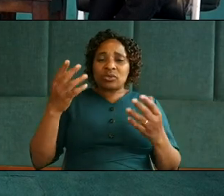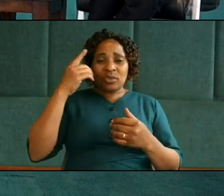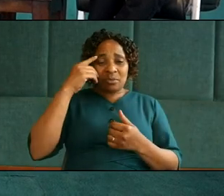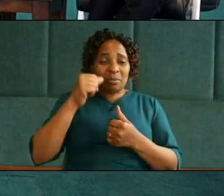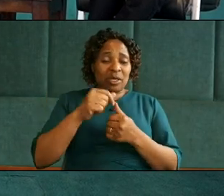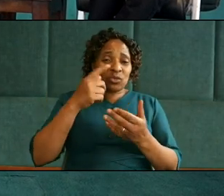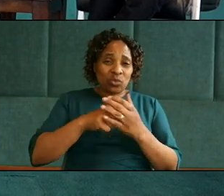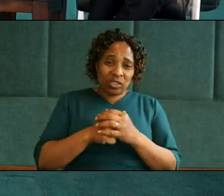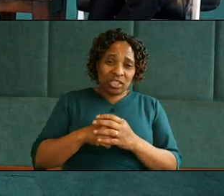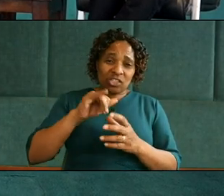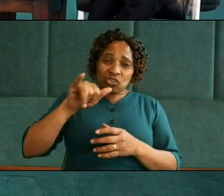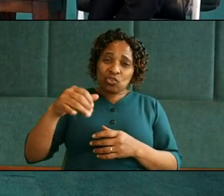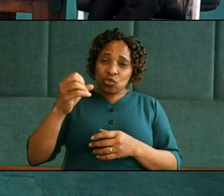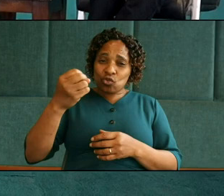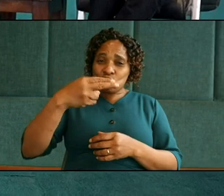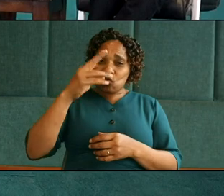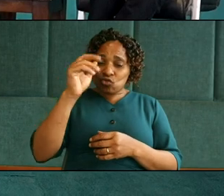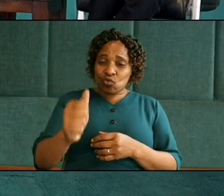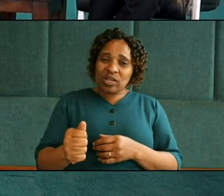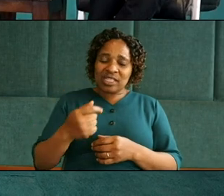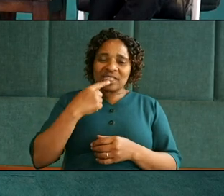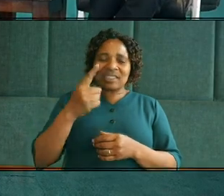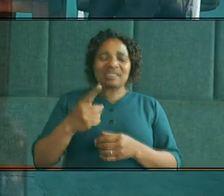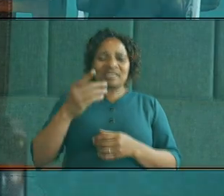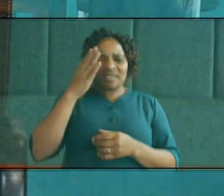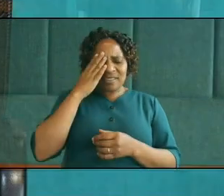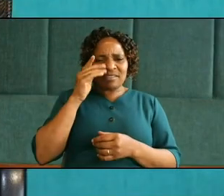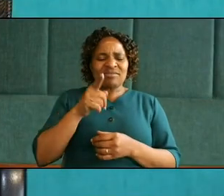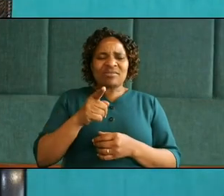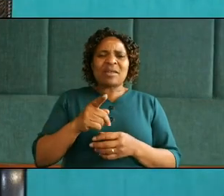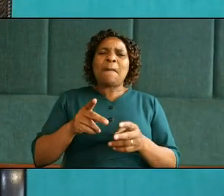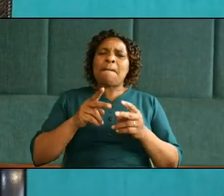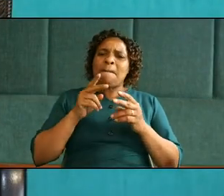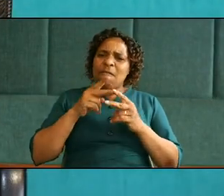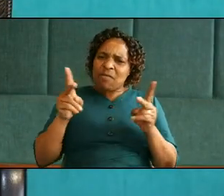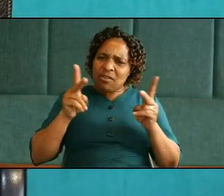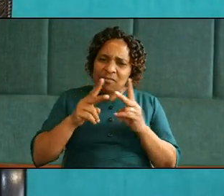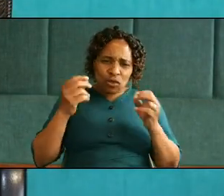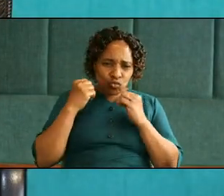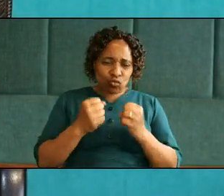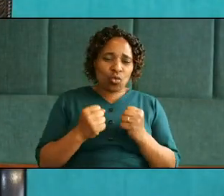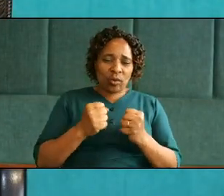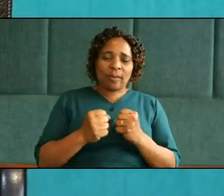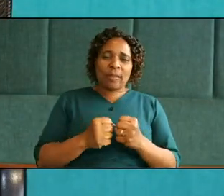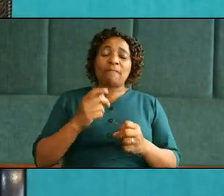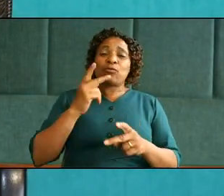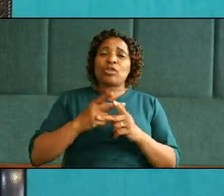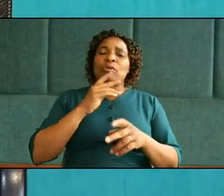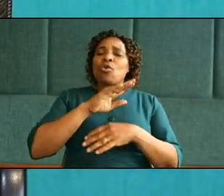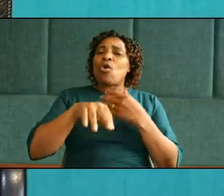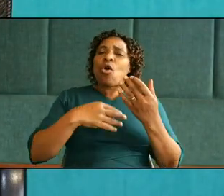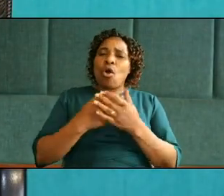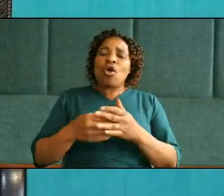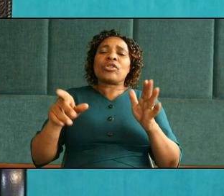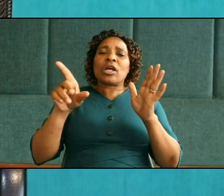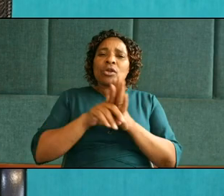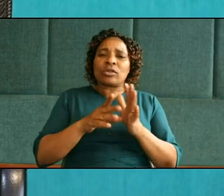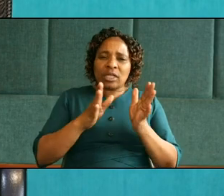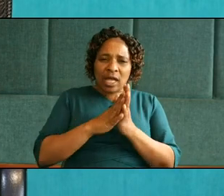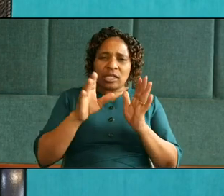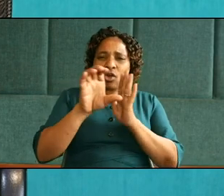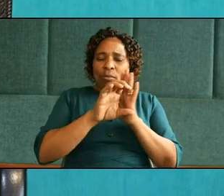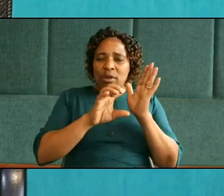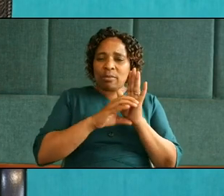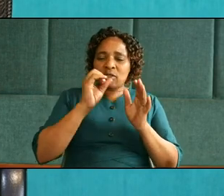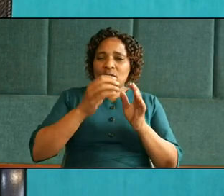saying is that he tells these Israelites that they need to be very courageous to keep all the laws and the commandments of